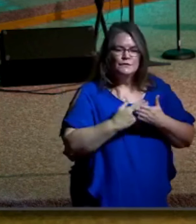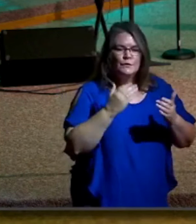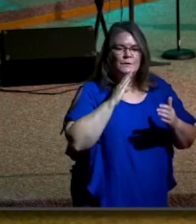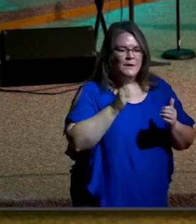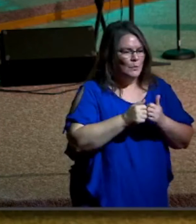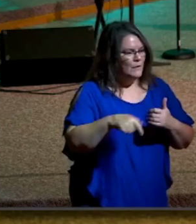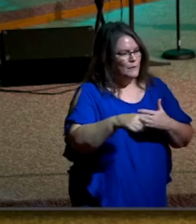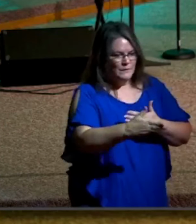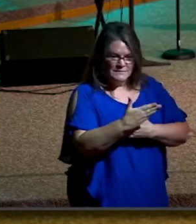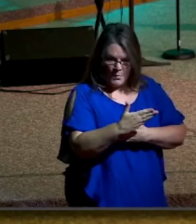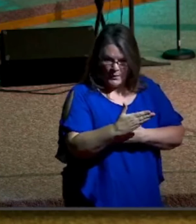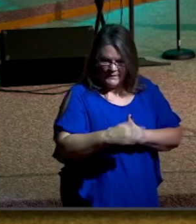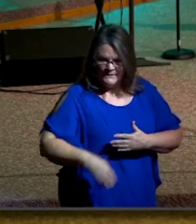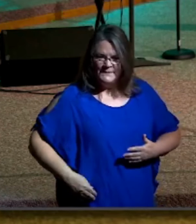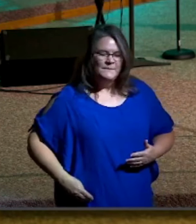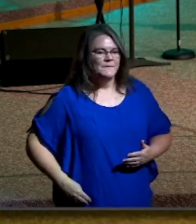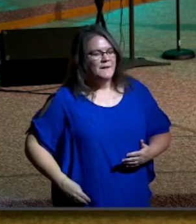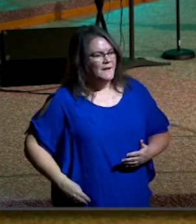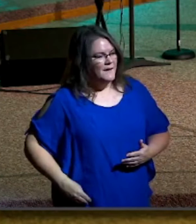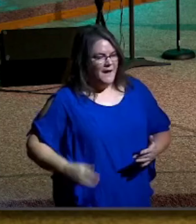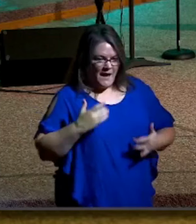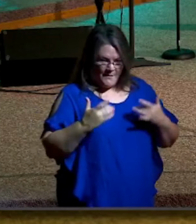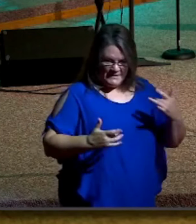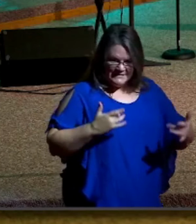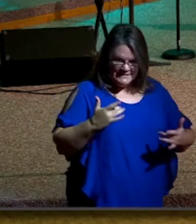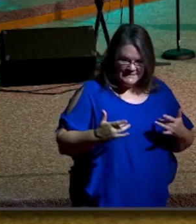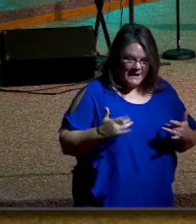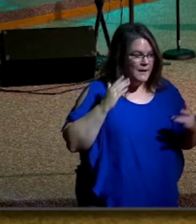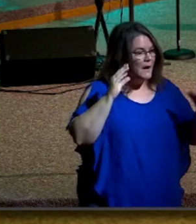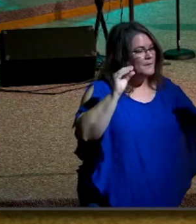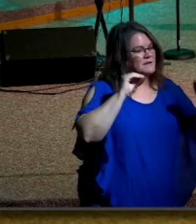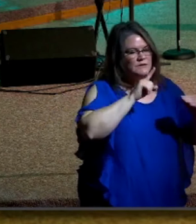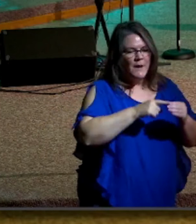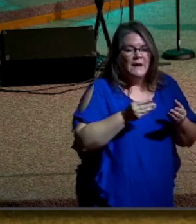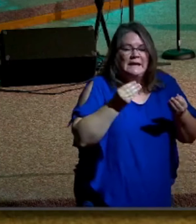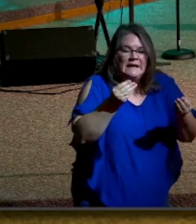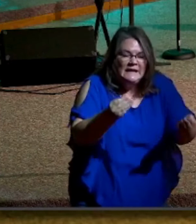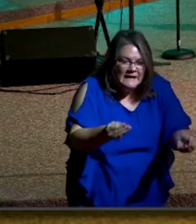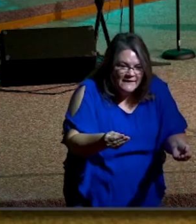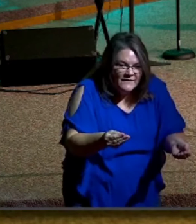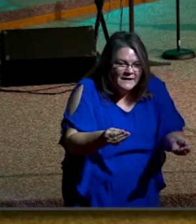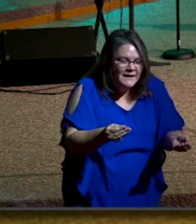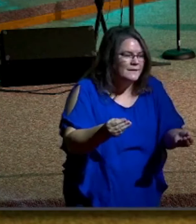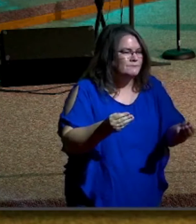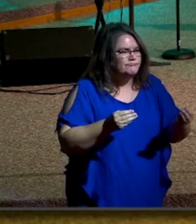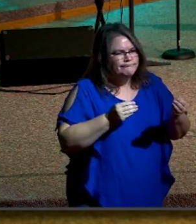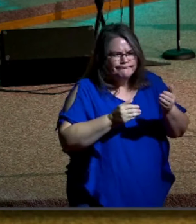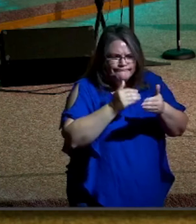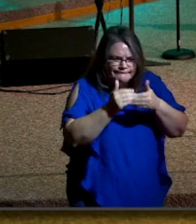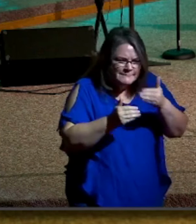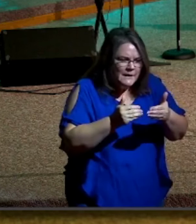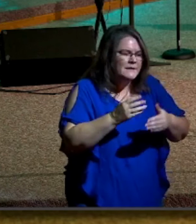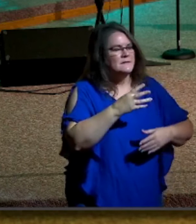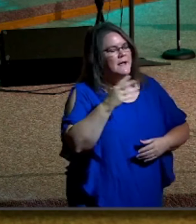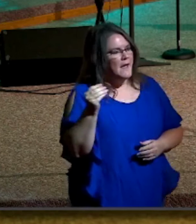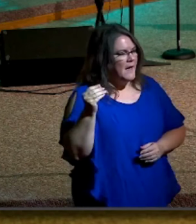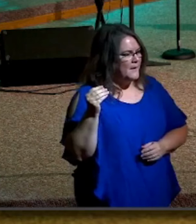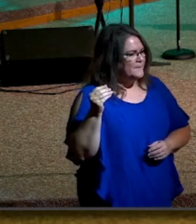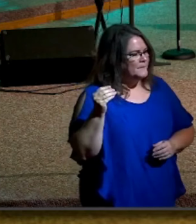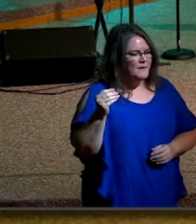morning. I'm excited. I'm going to be teaching on giving, on generosity. And, you know, I